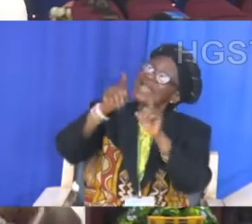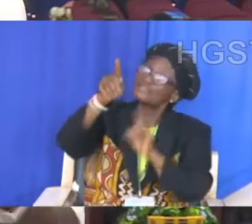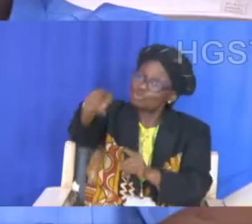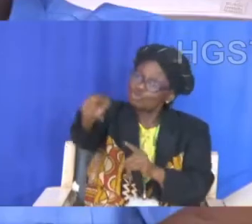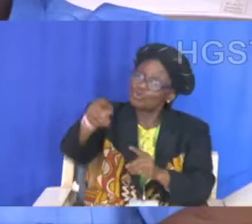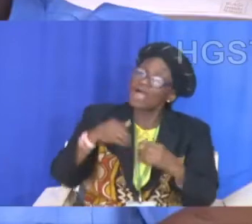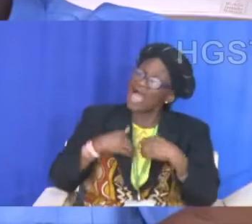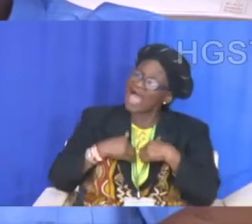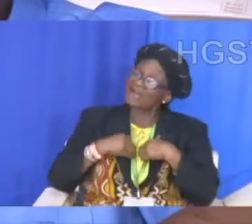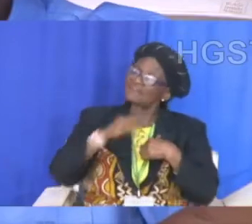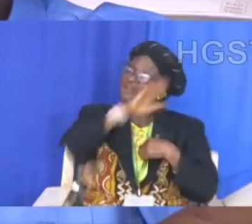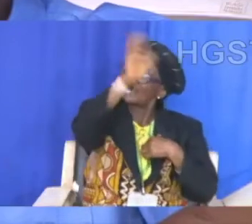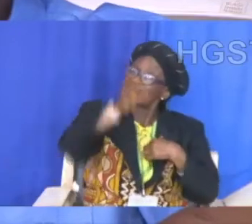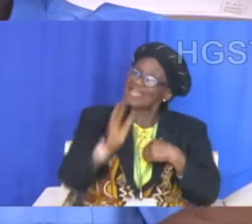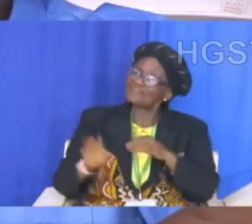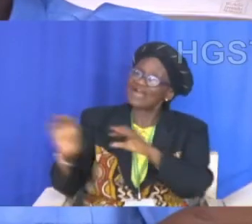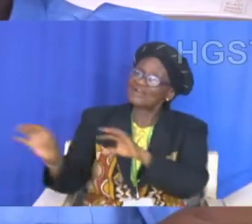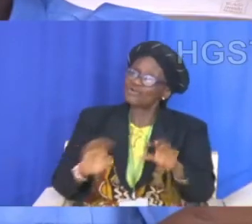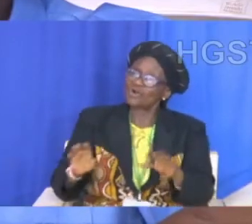before.